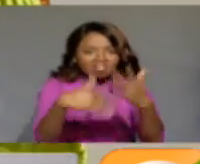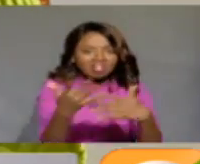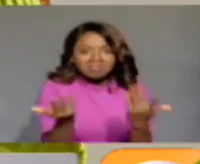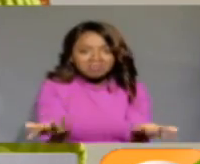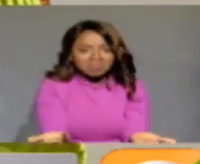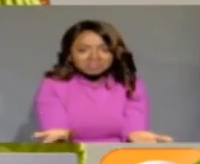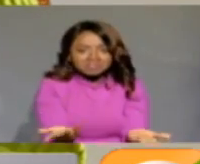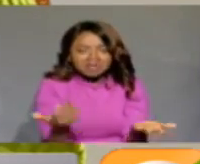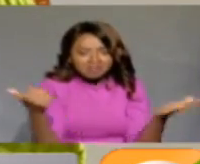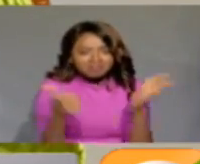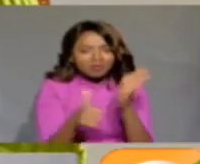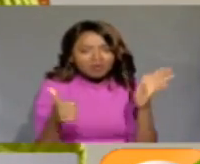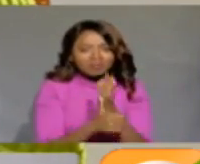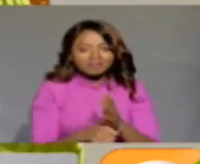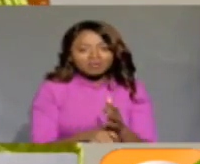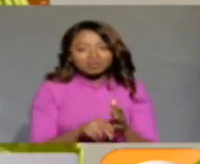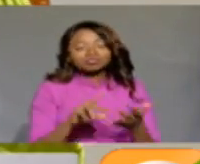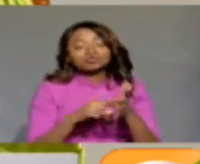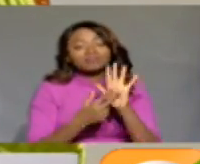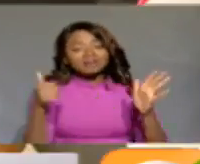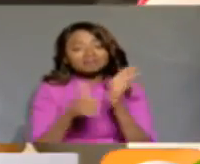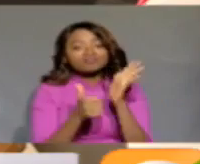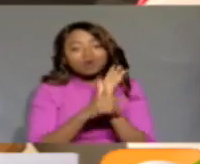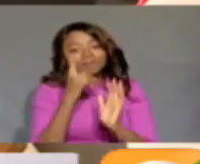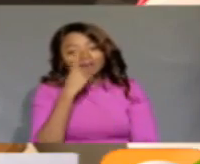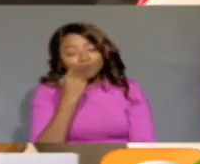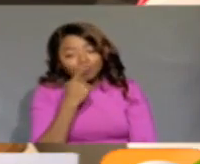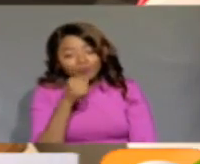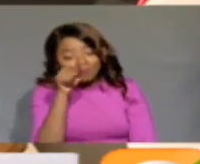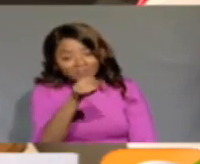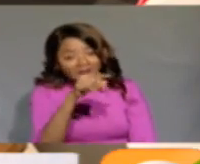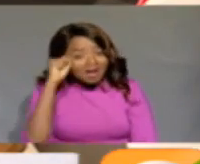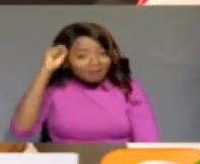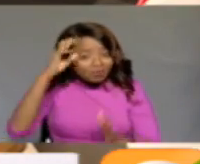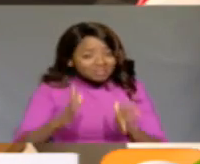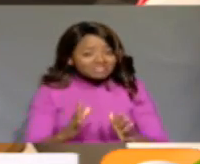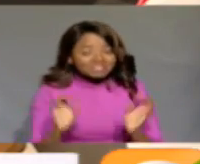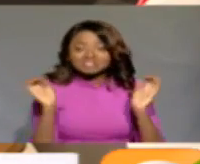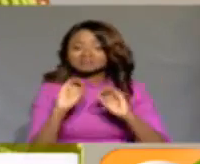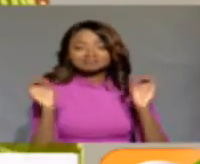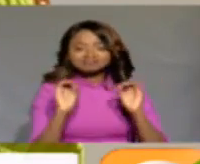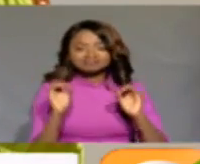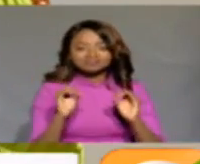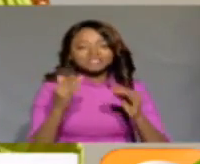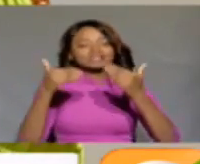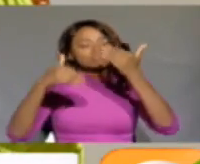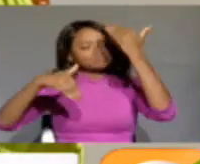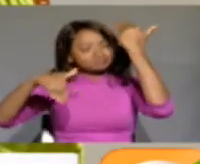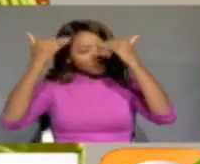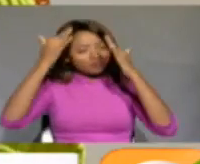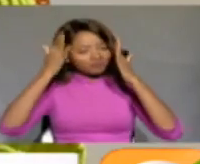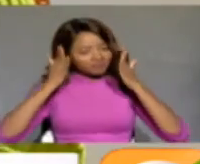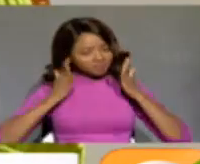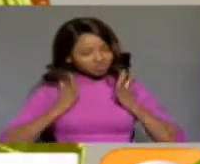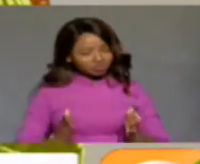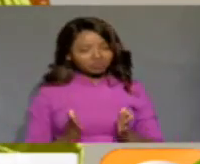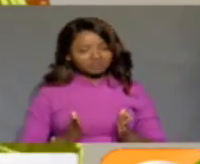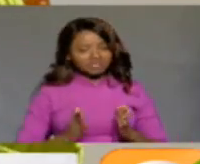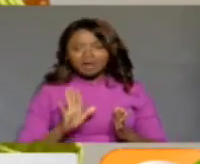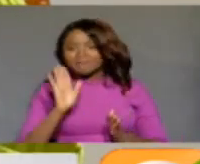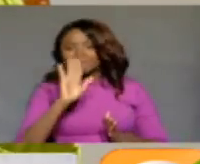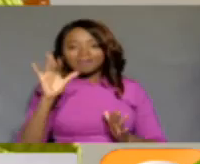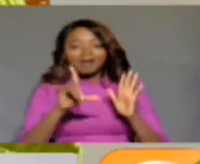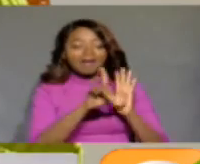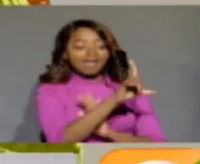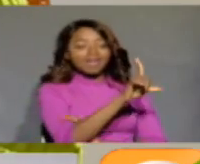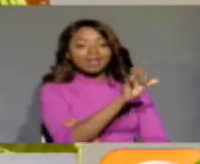room is not the politician. The elephant in the room for me is the professionals. Okay. What action has the